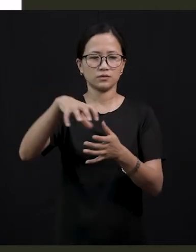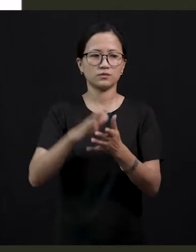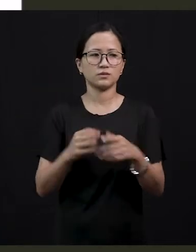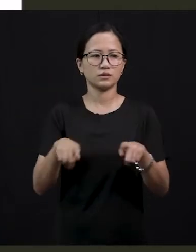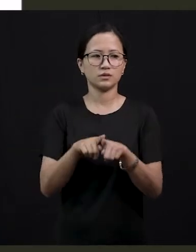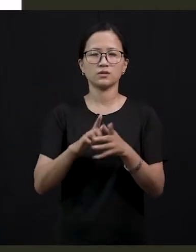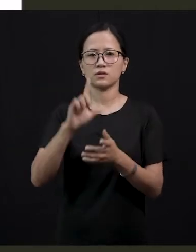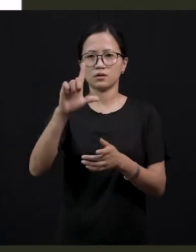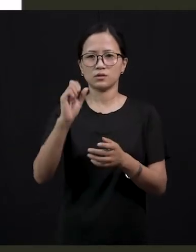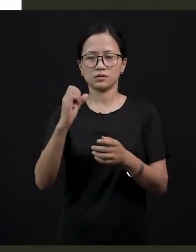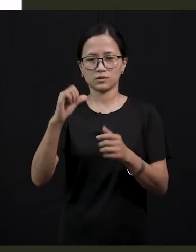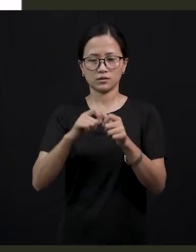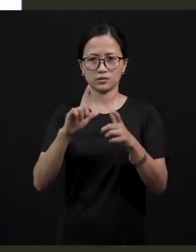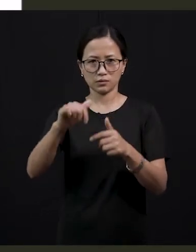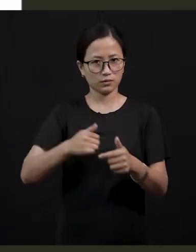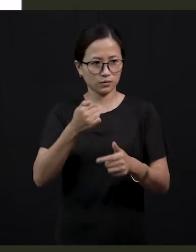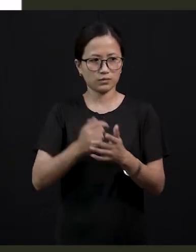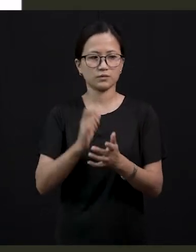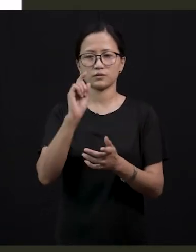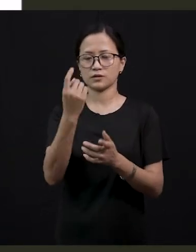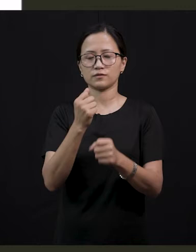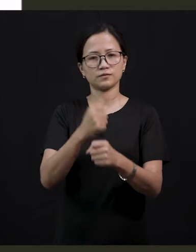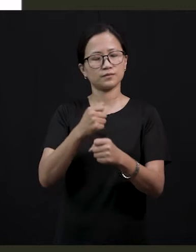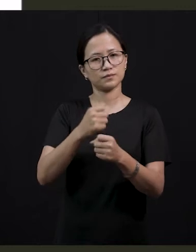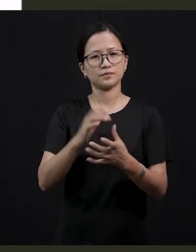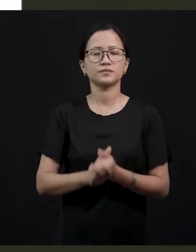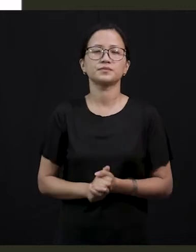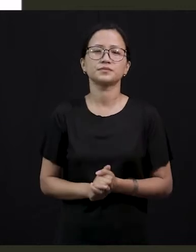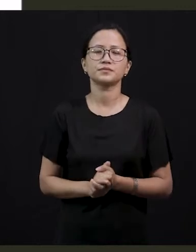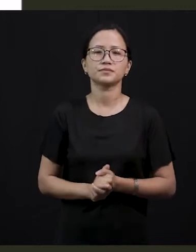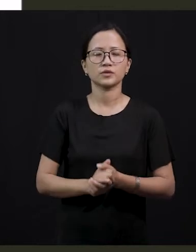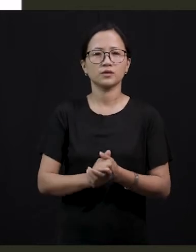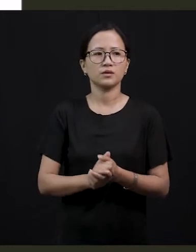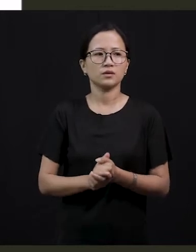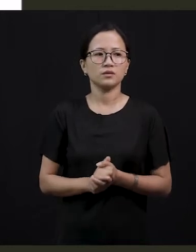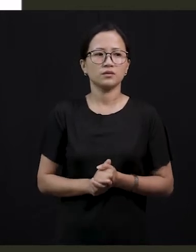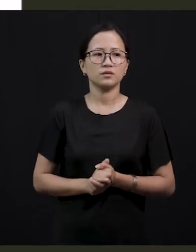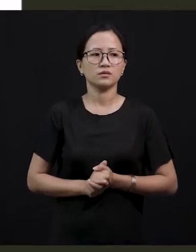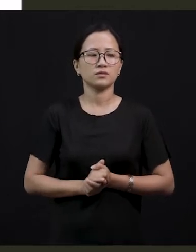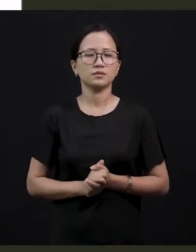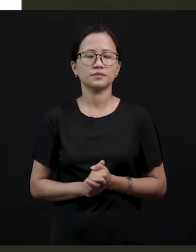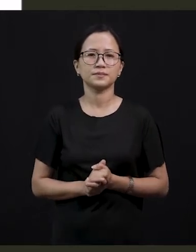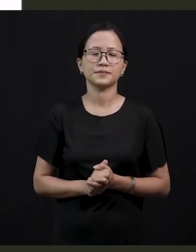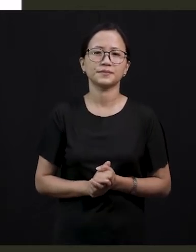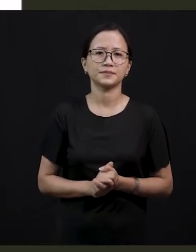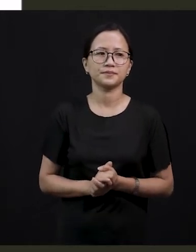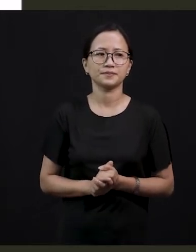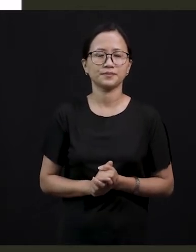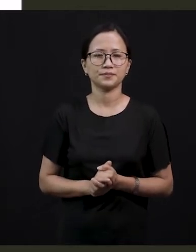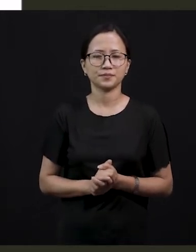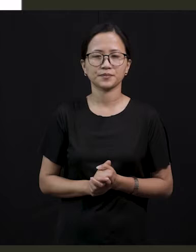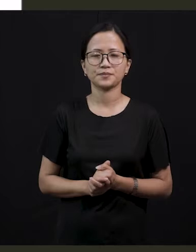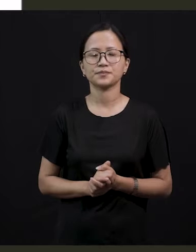self-government. So central government is Government of India, state government is Nagaland government, and local self-government is all the